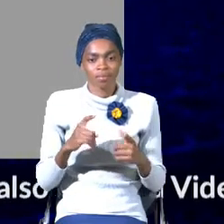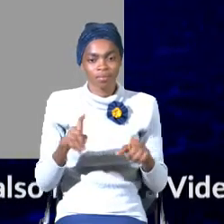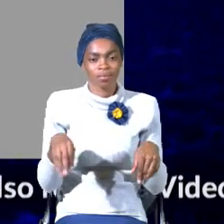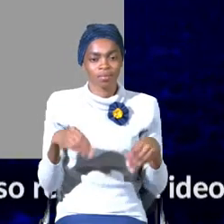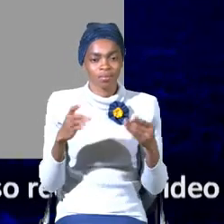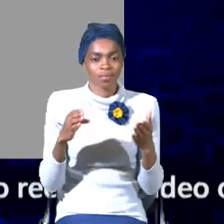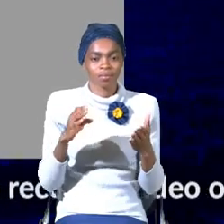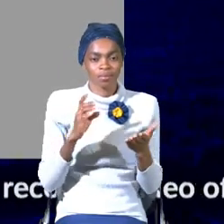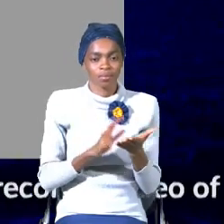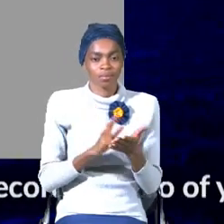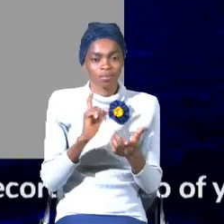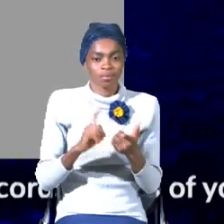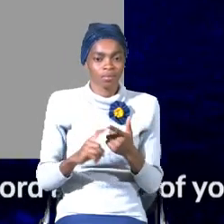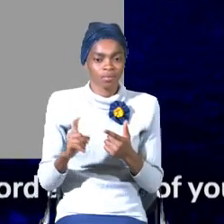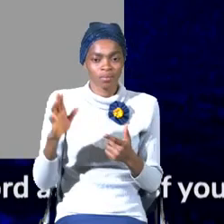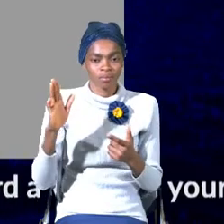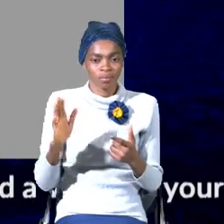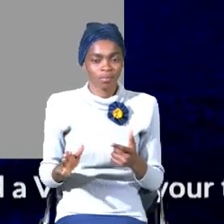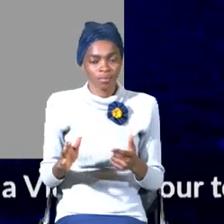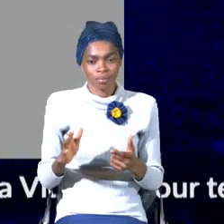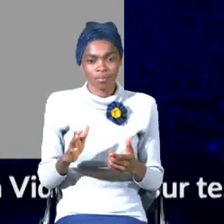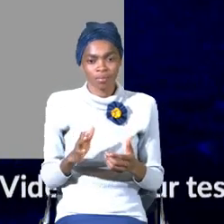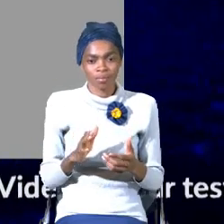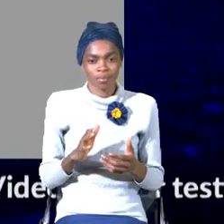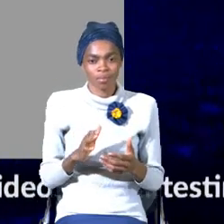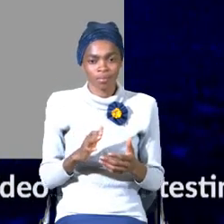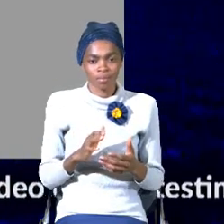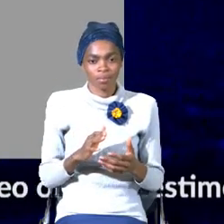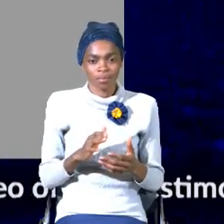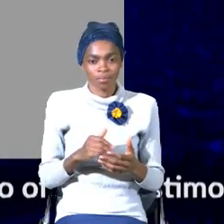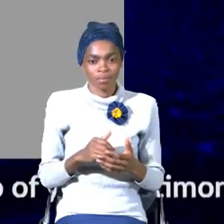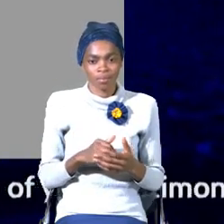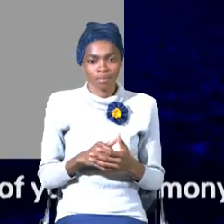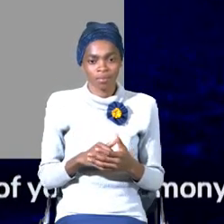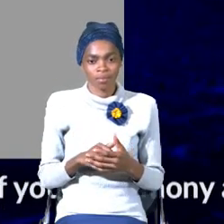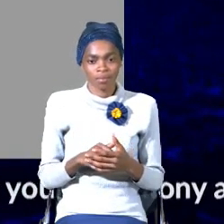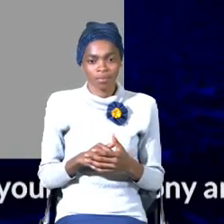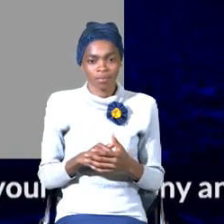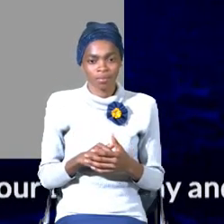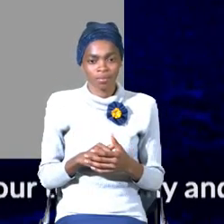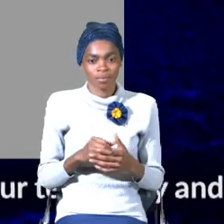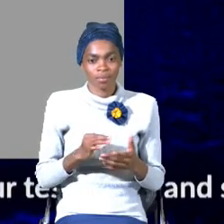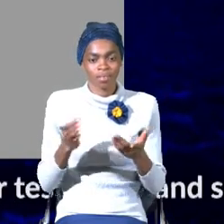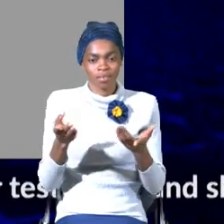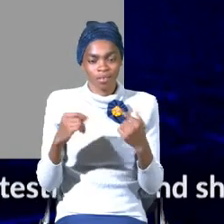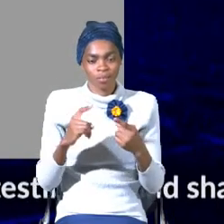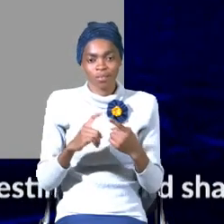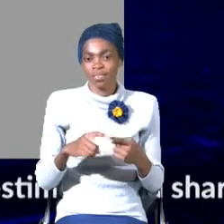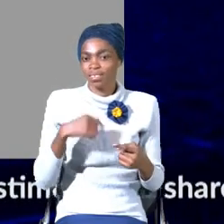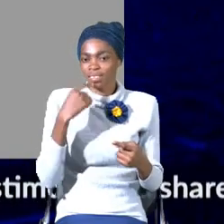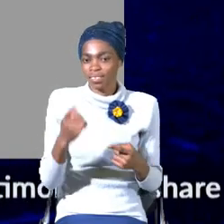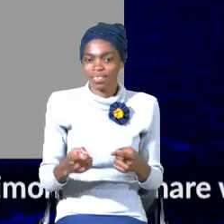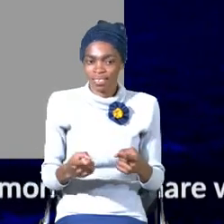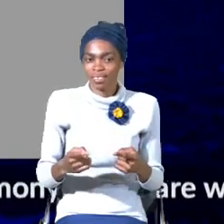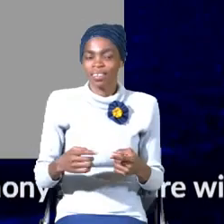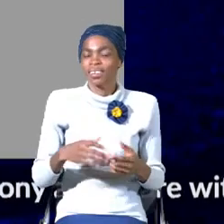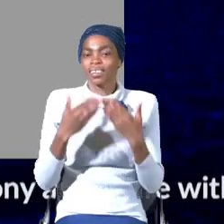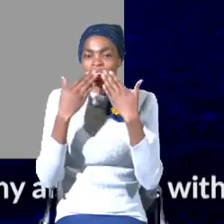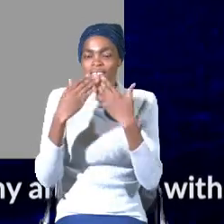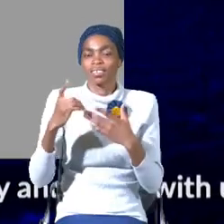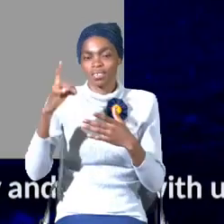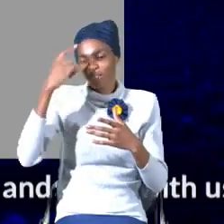the symptoms are gone. I've come to say thank you, Lord, for your healing power over my